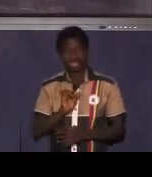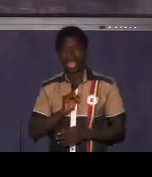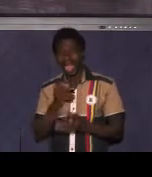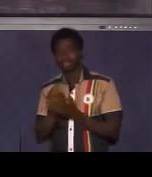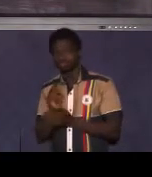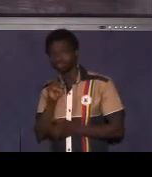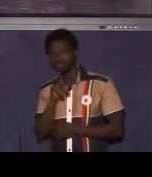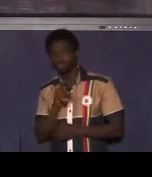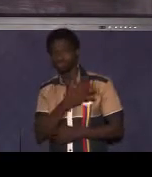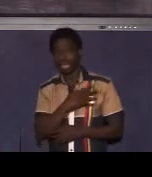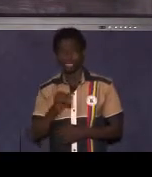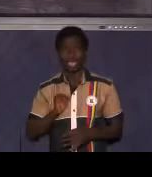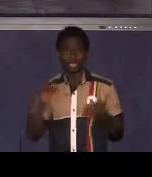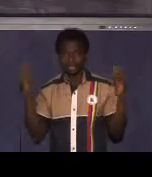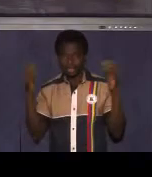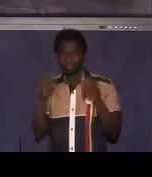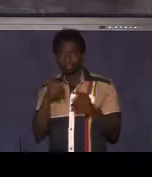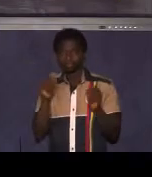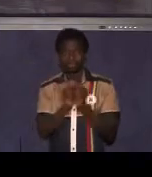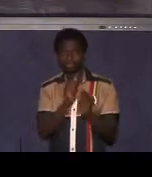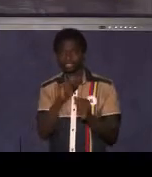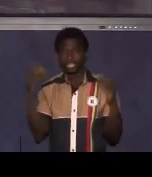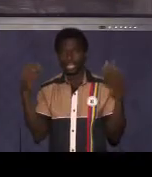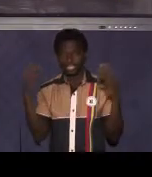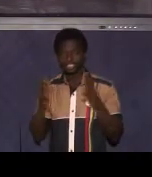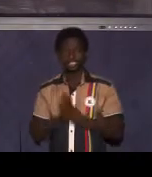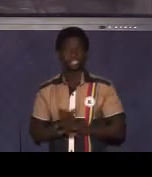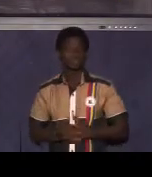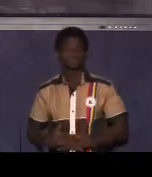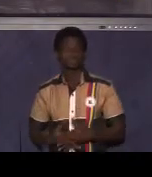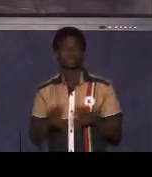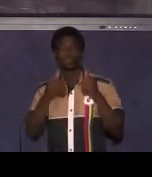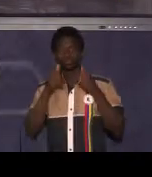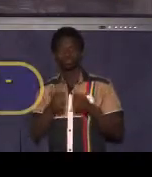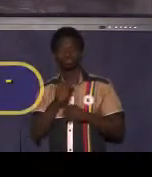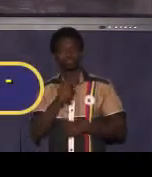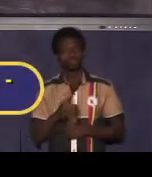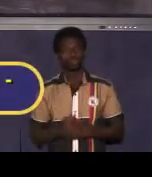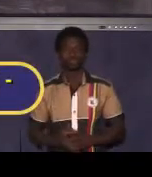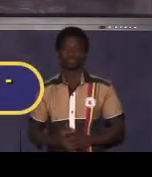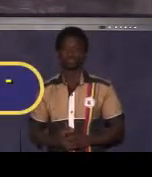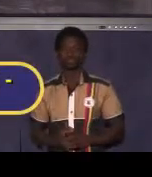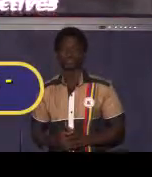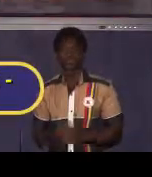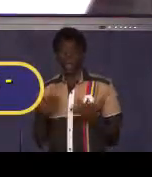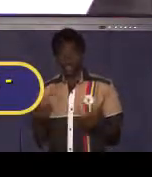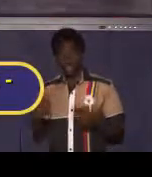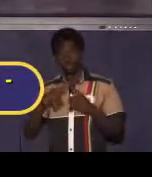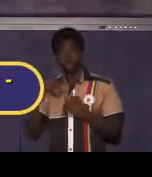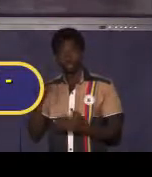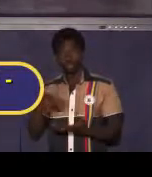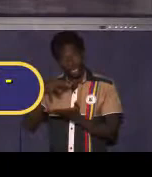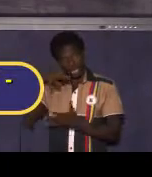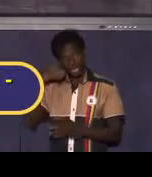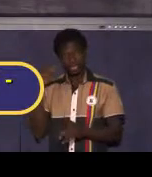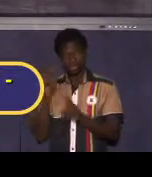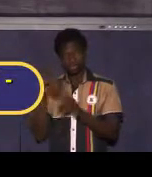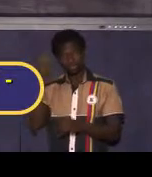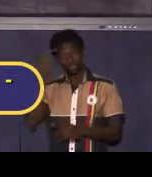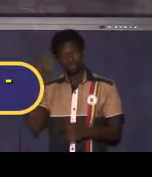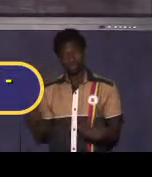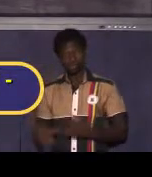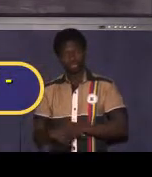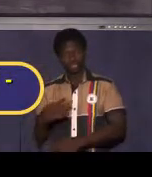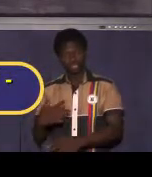that? I trust you and I celebrate you with a cheer. Good job, you. Now to the